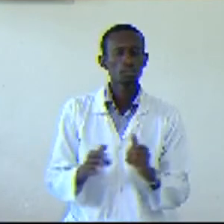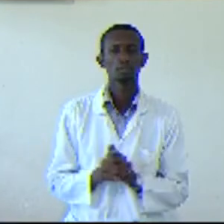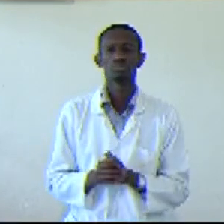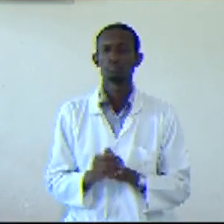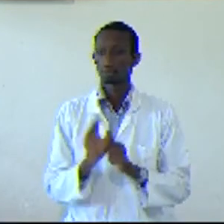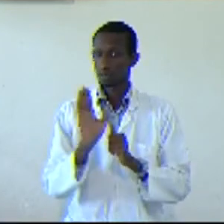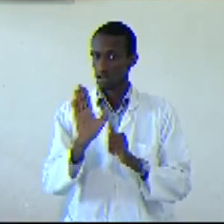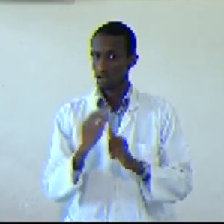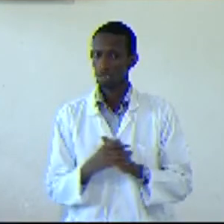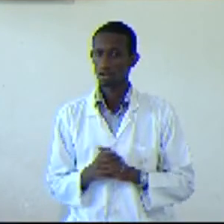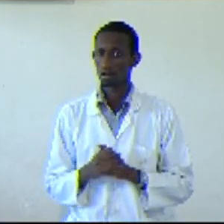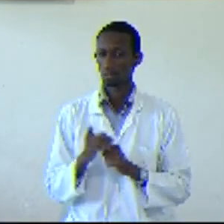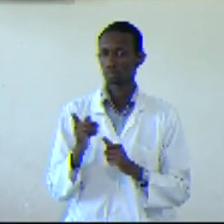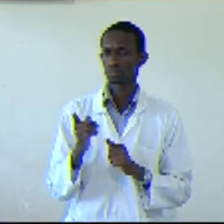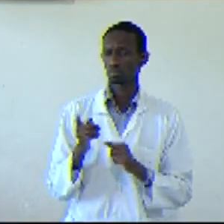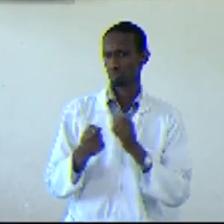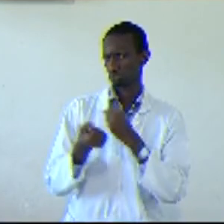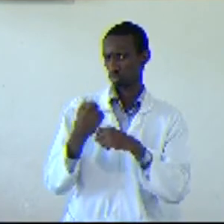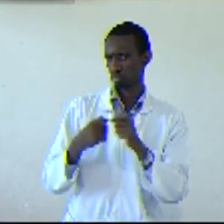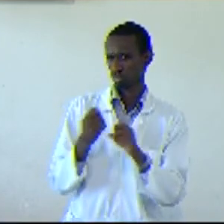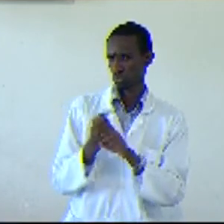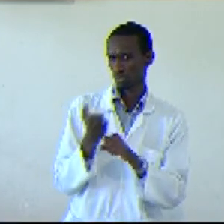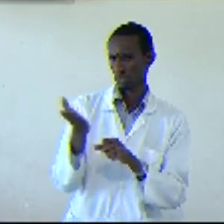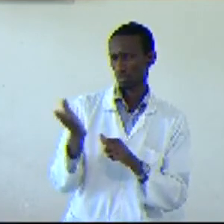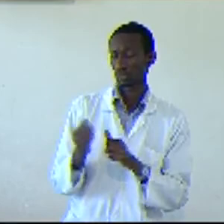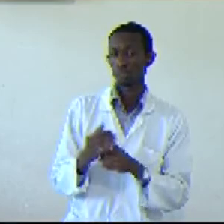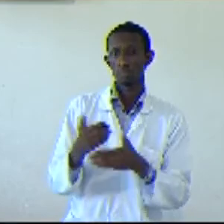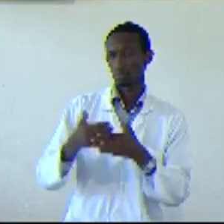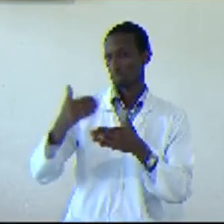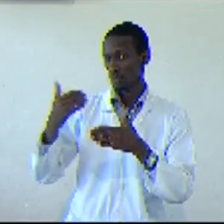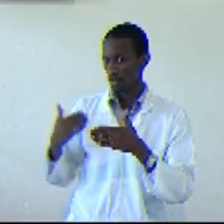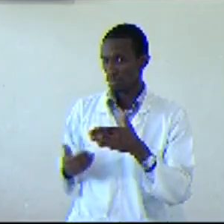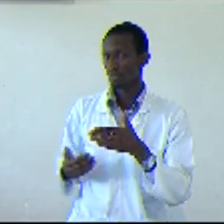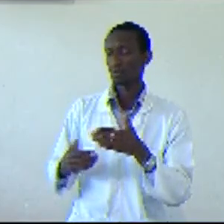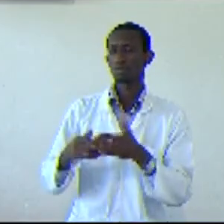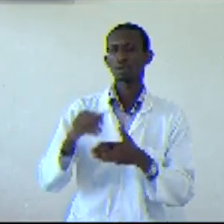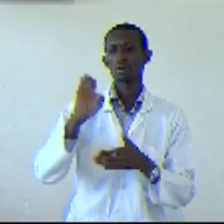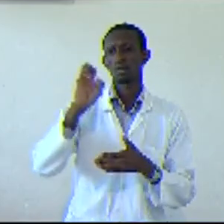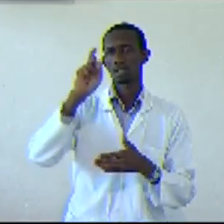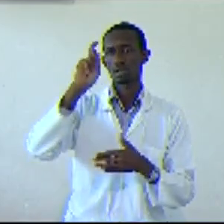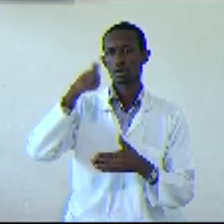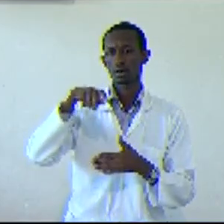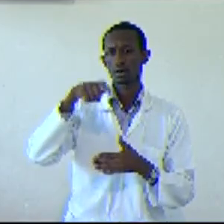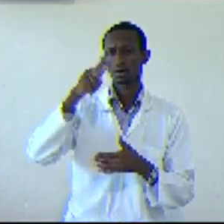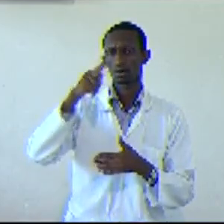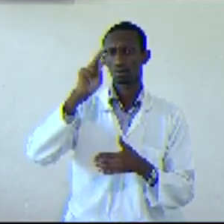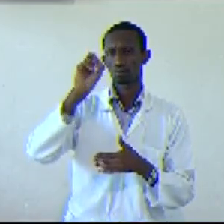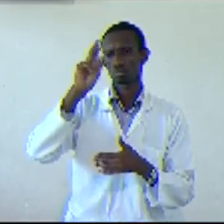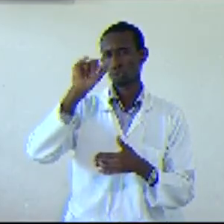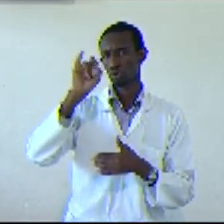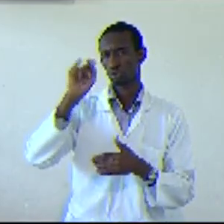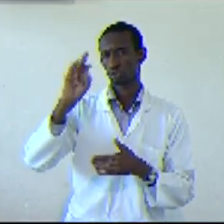this is the application. You know, before the explosion, both objects stick together at